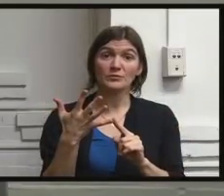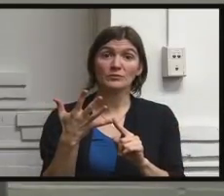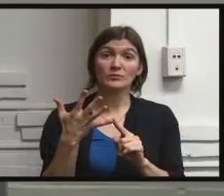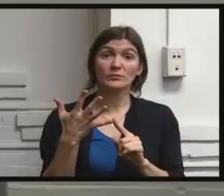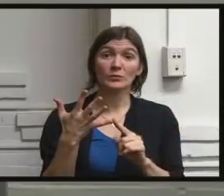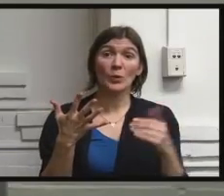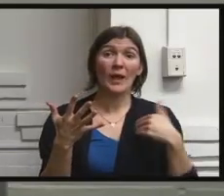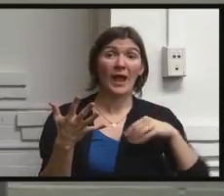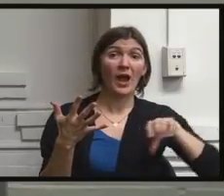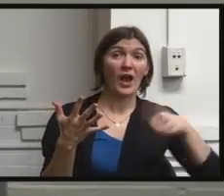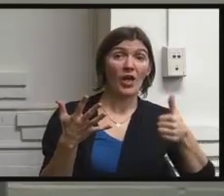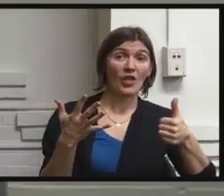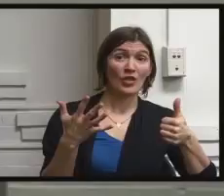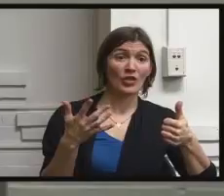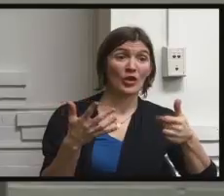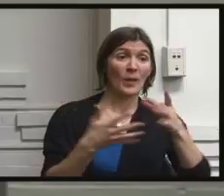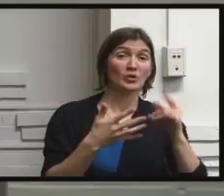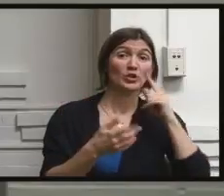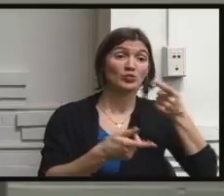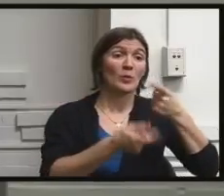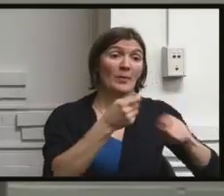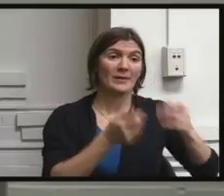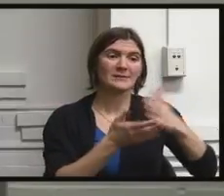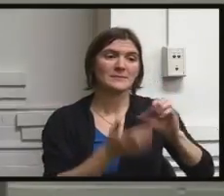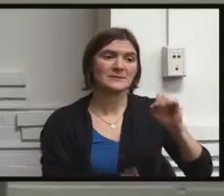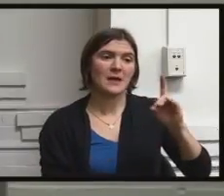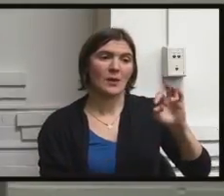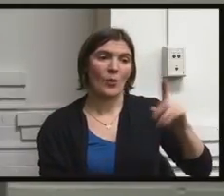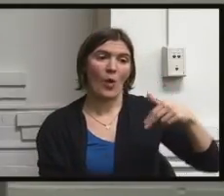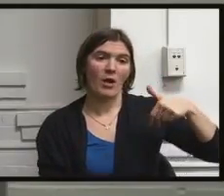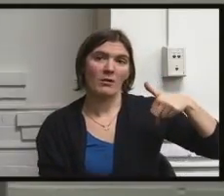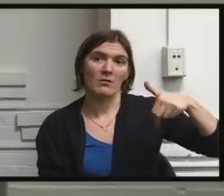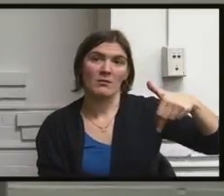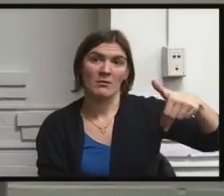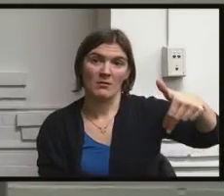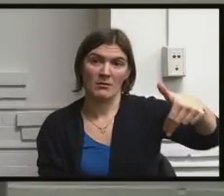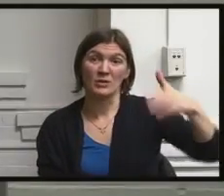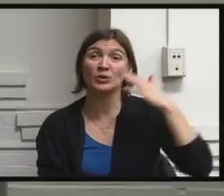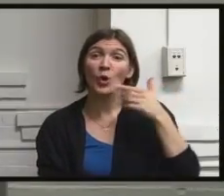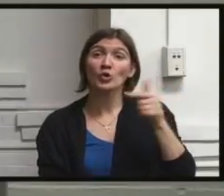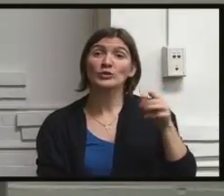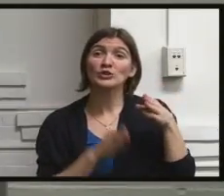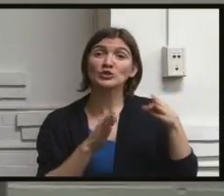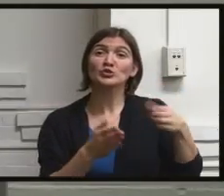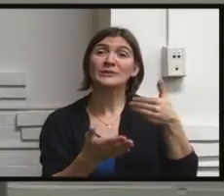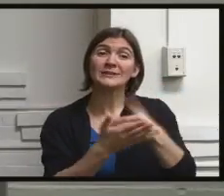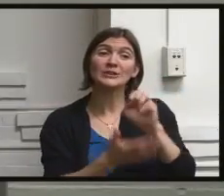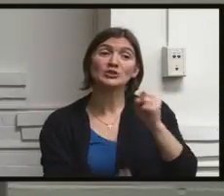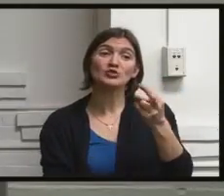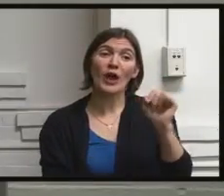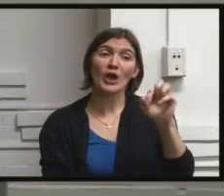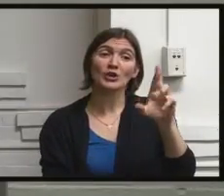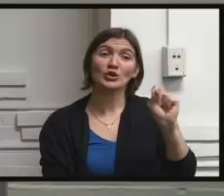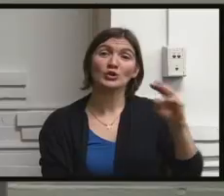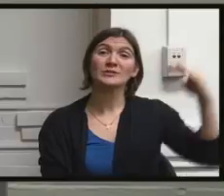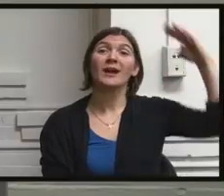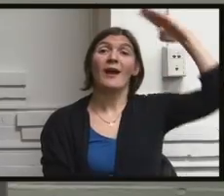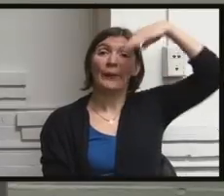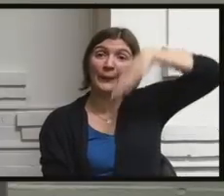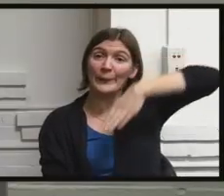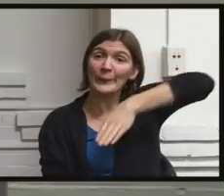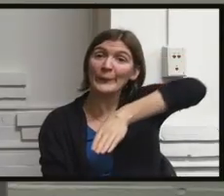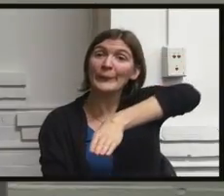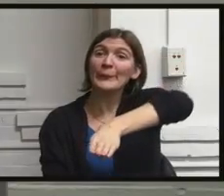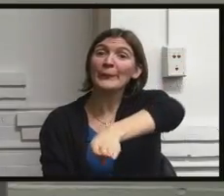we did have an alternate, and that's to replace a section of sidewalk from Green Street near the Shriners down to High Street. It's in very